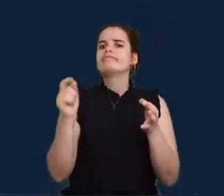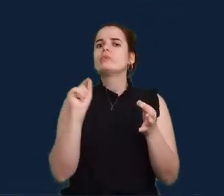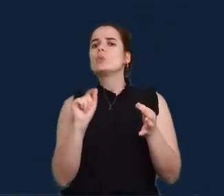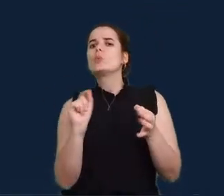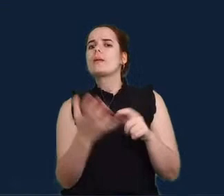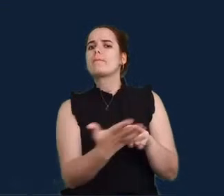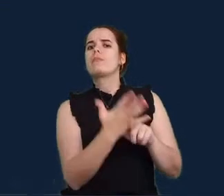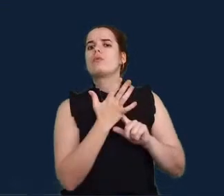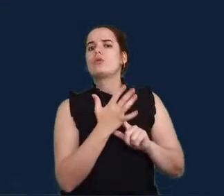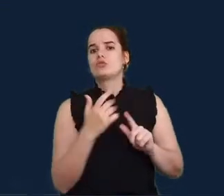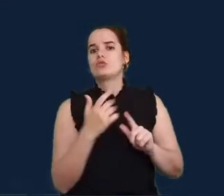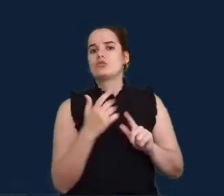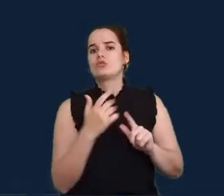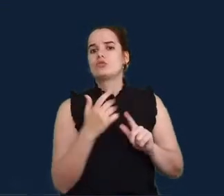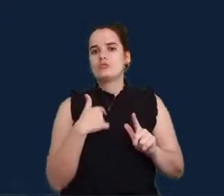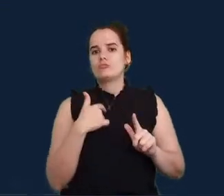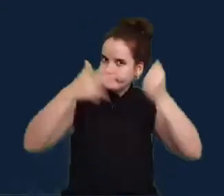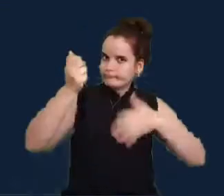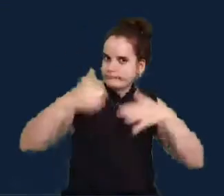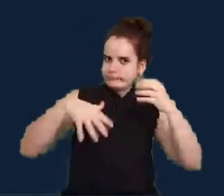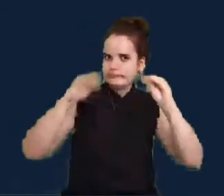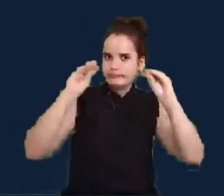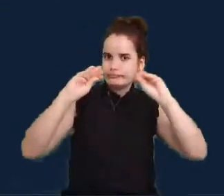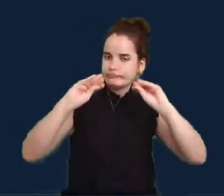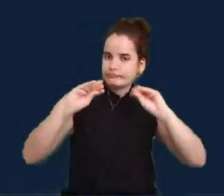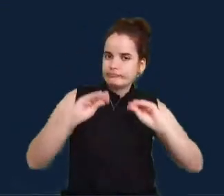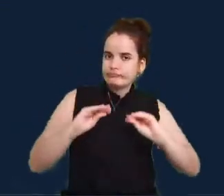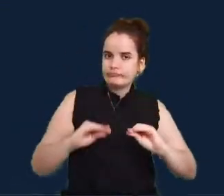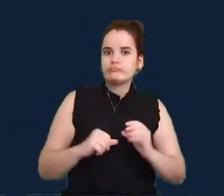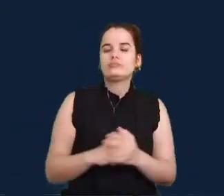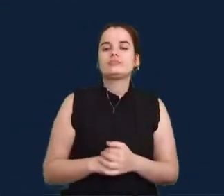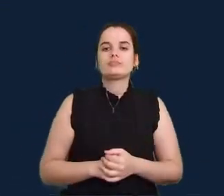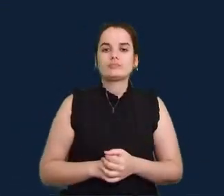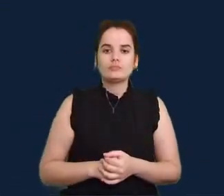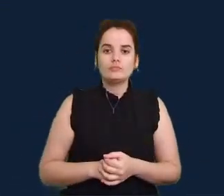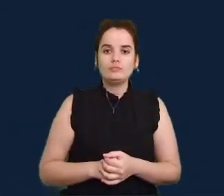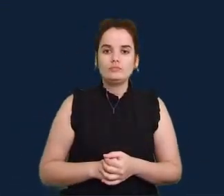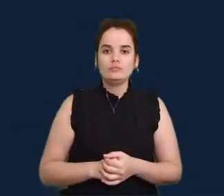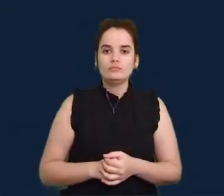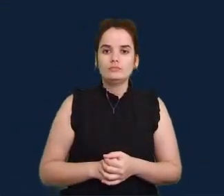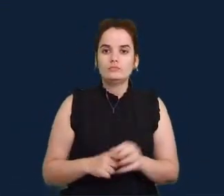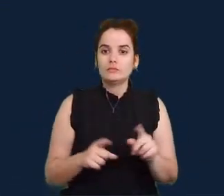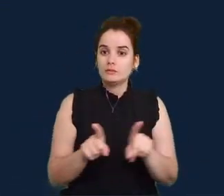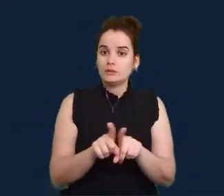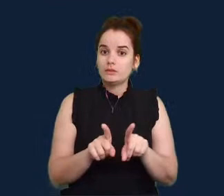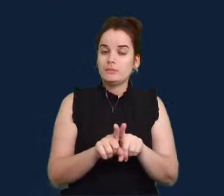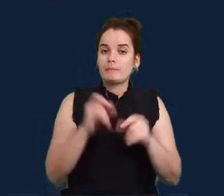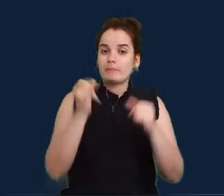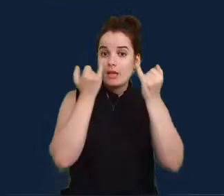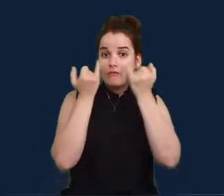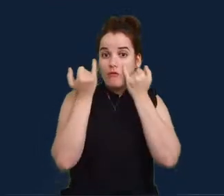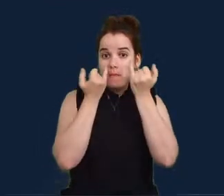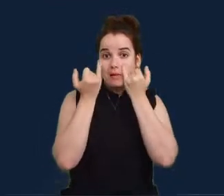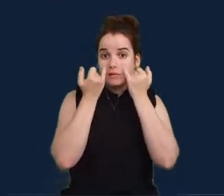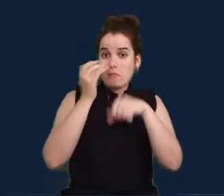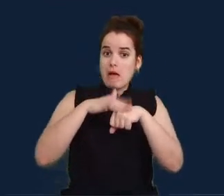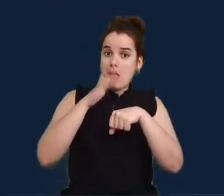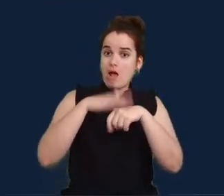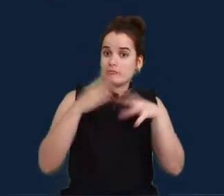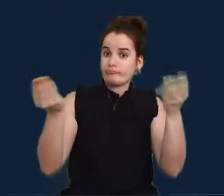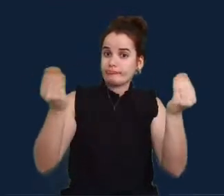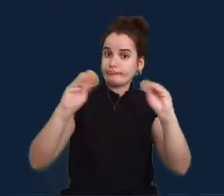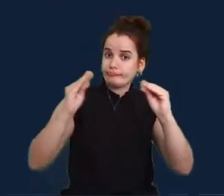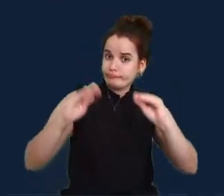if you want to say give additional information where data might be missing, or this is